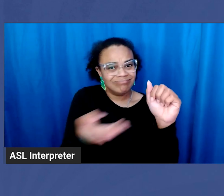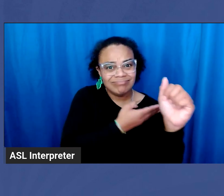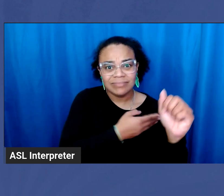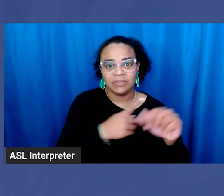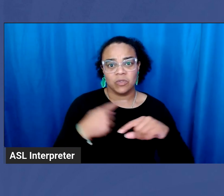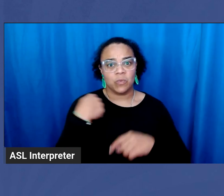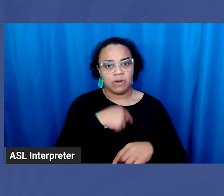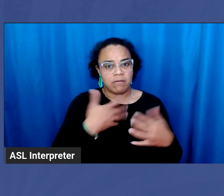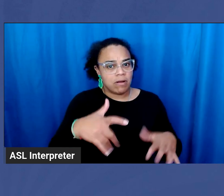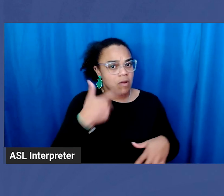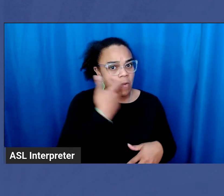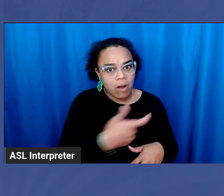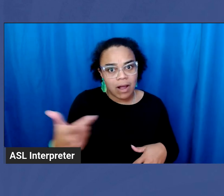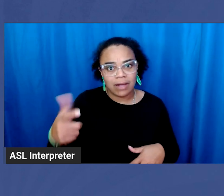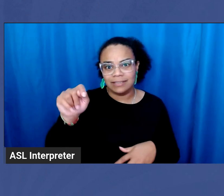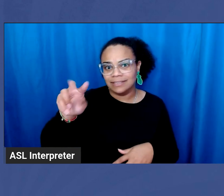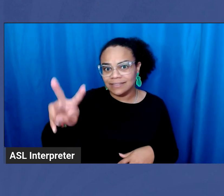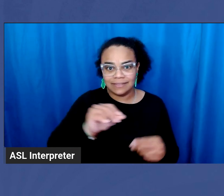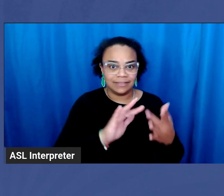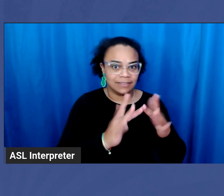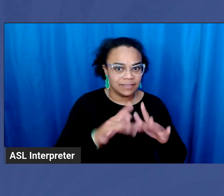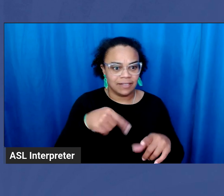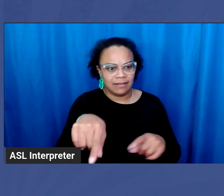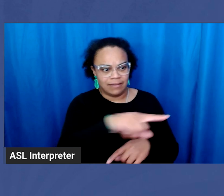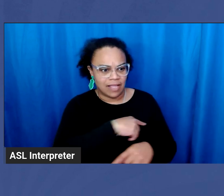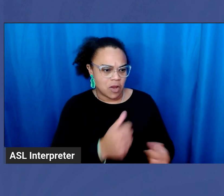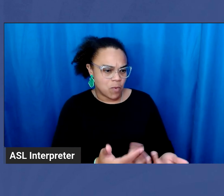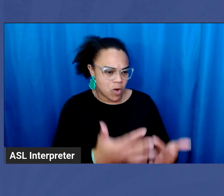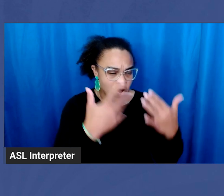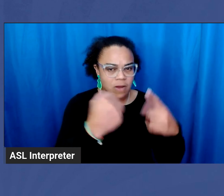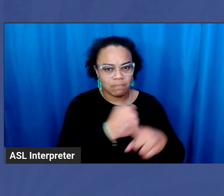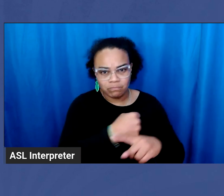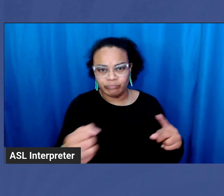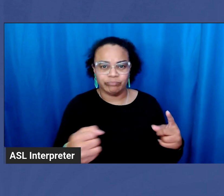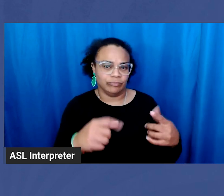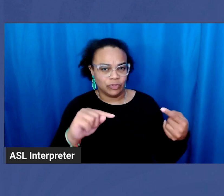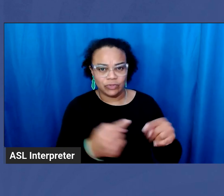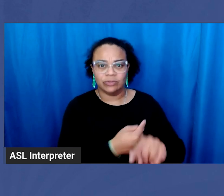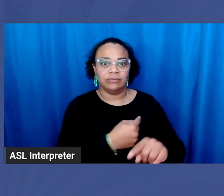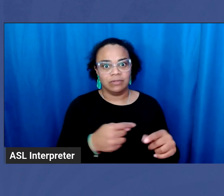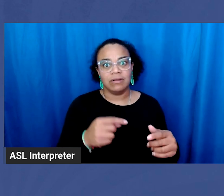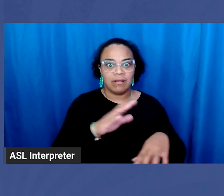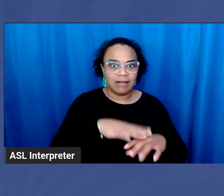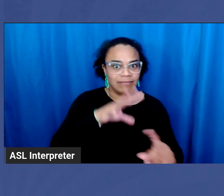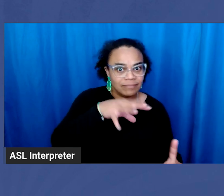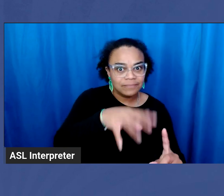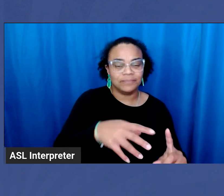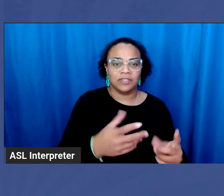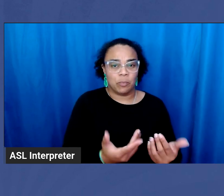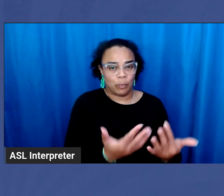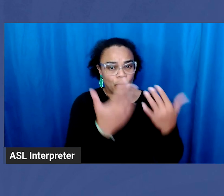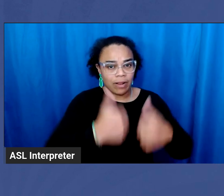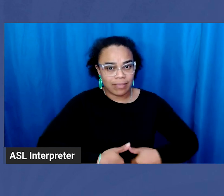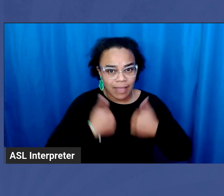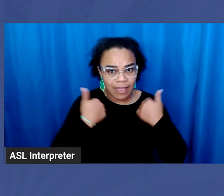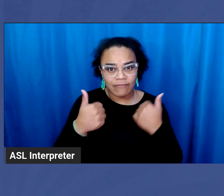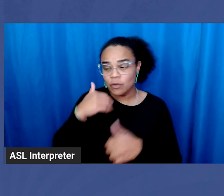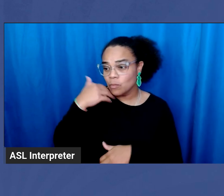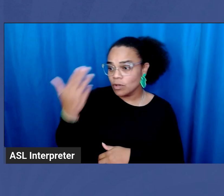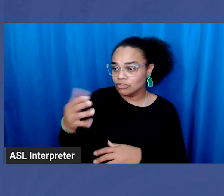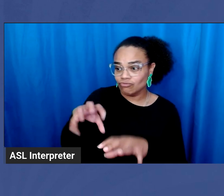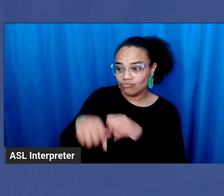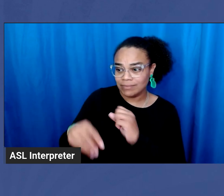and internet as they are tortured, lit on fire, burnt alive, prostitutes raped and killed for play.